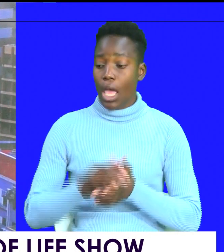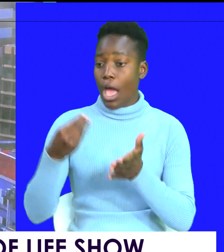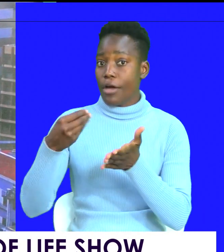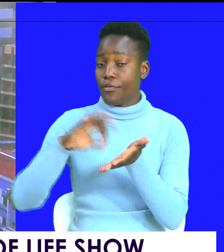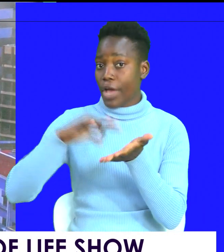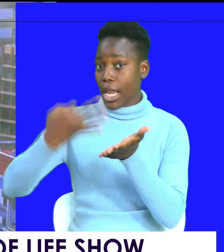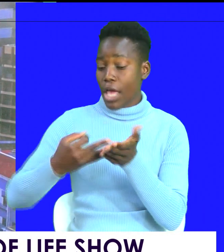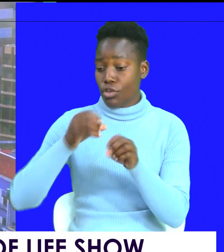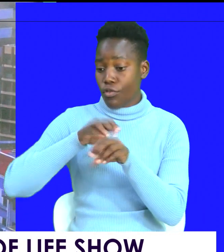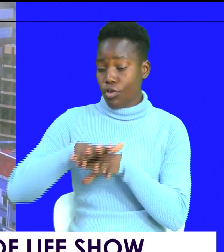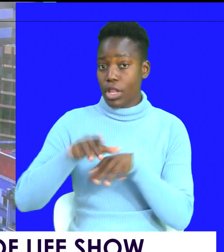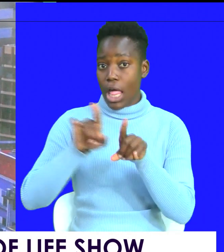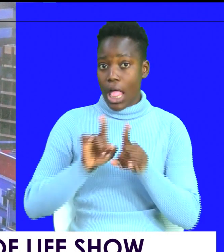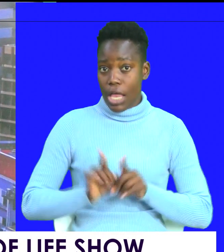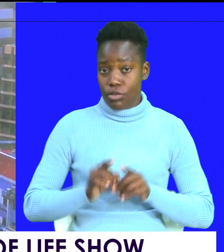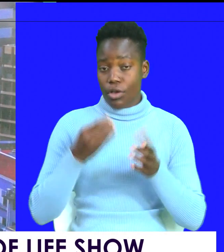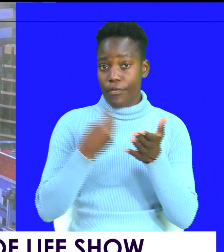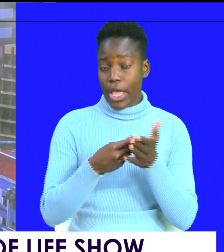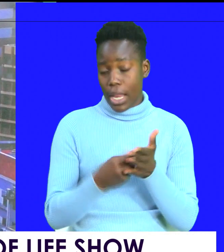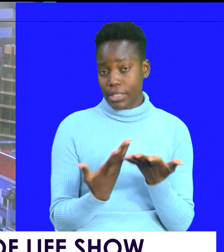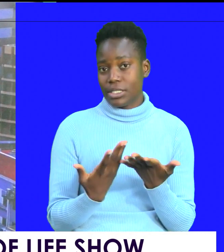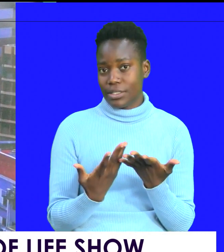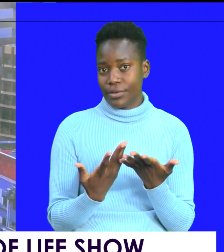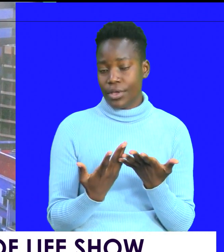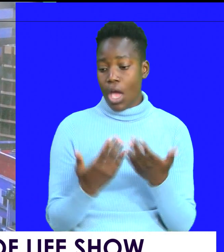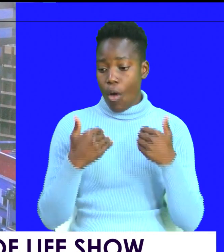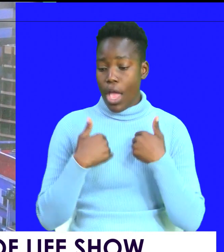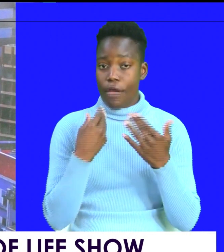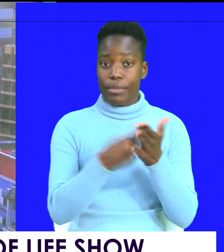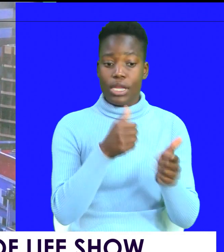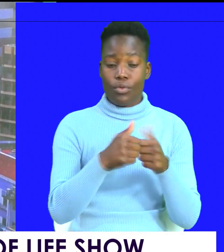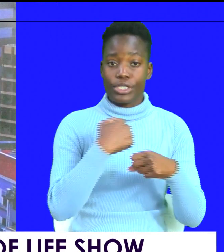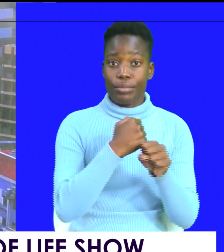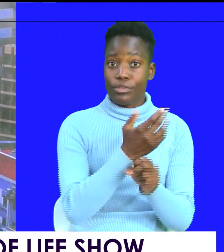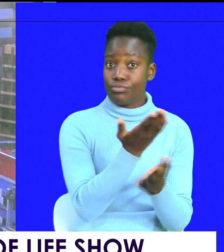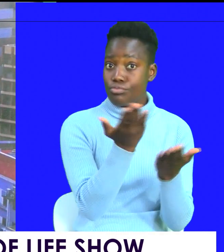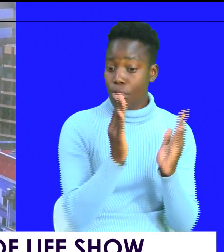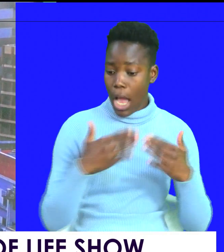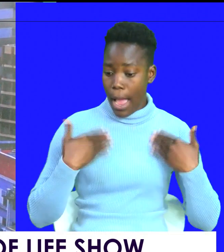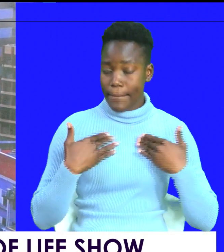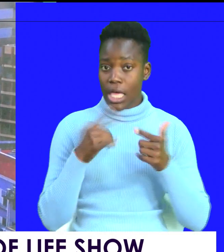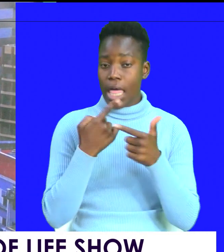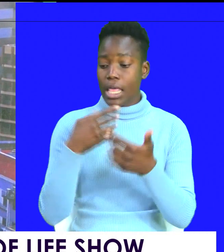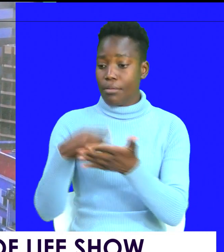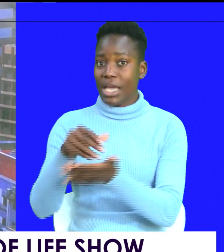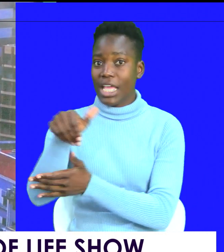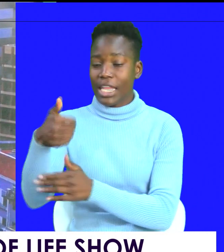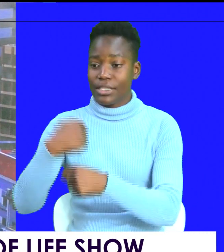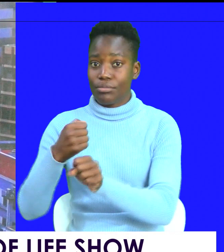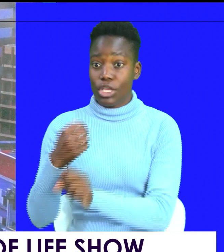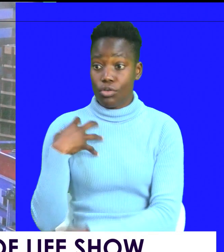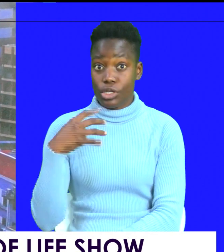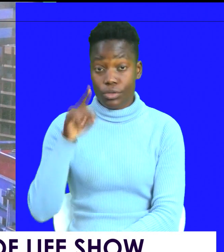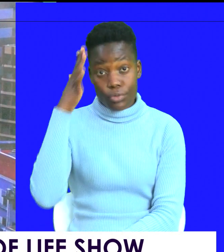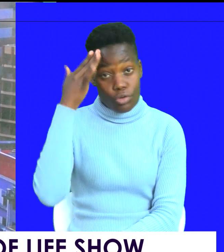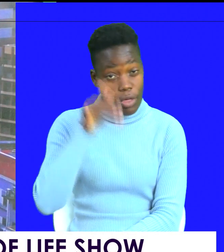financial flows and illicit finances. There is money that makes you happy, and there is money that makes you richer. Did you know